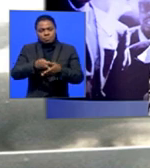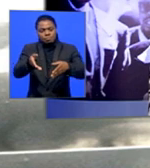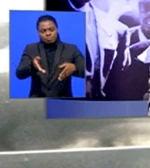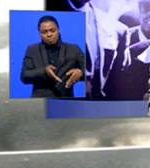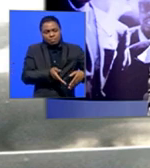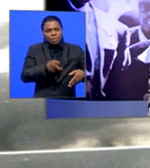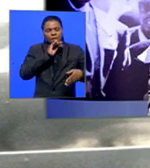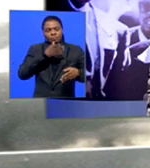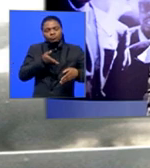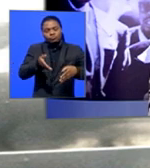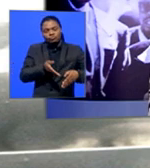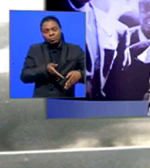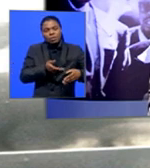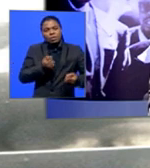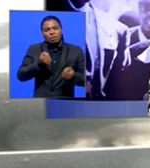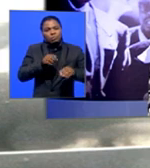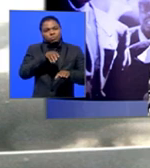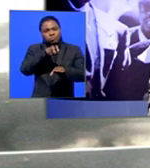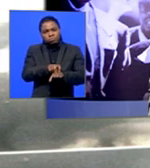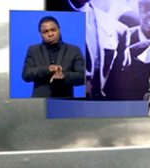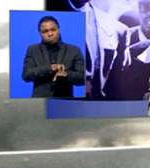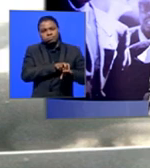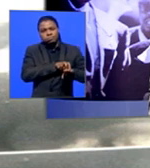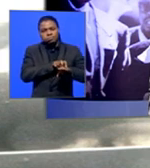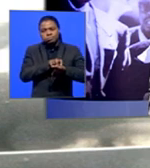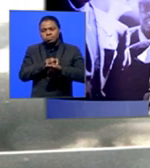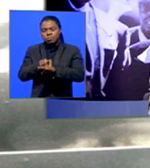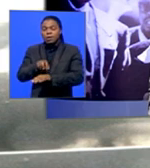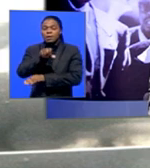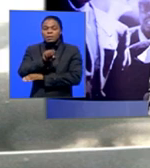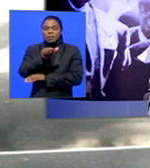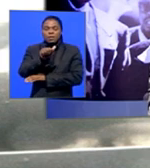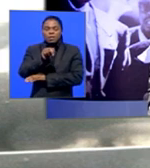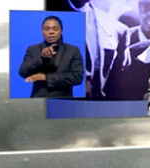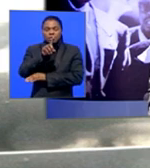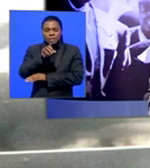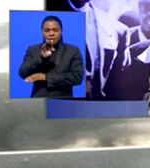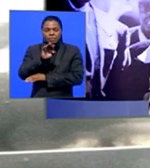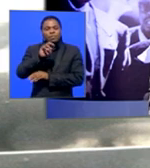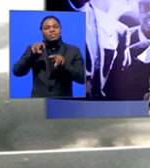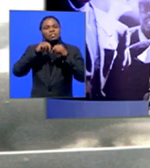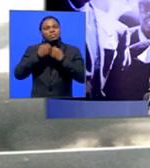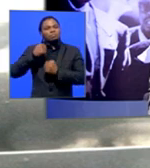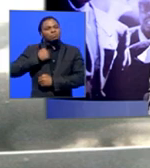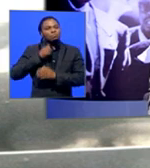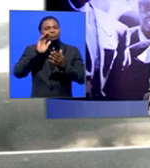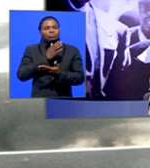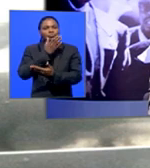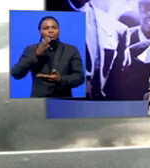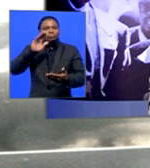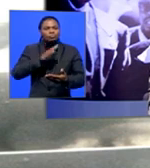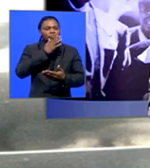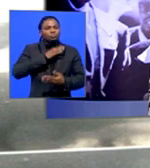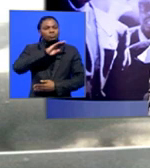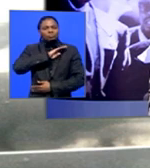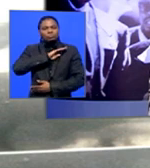gun carriage and then transported into a hearse. The SANDF will sound the national anthem while the guard of